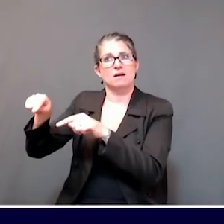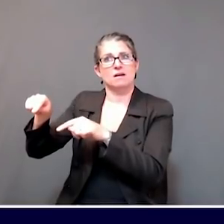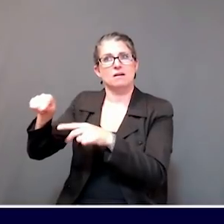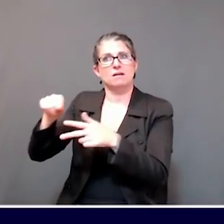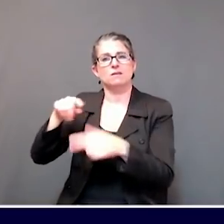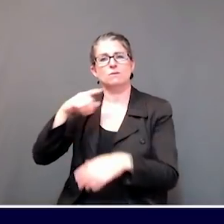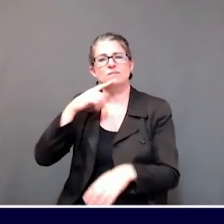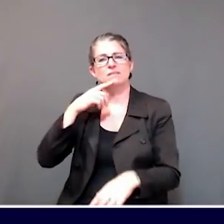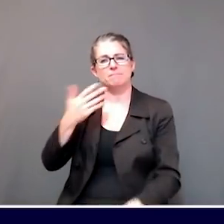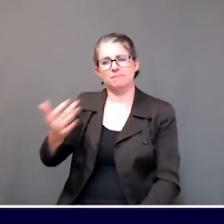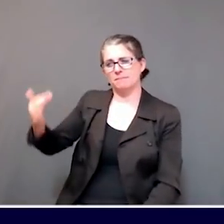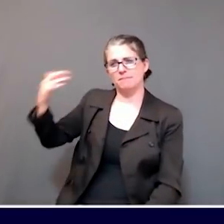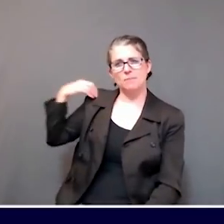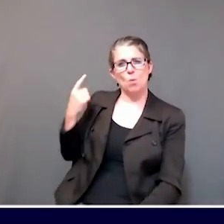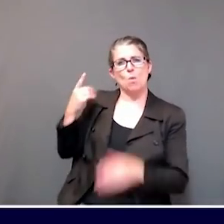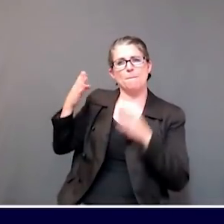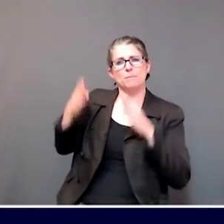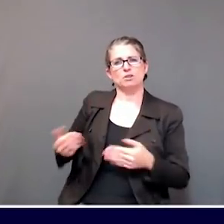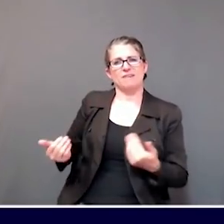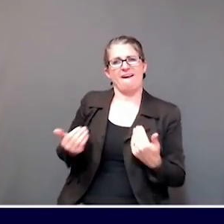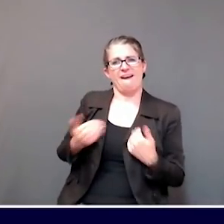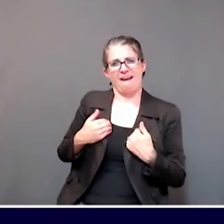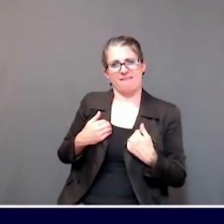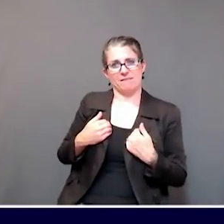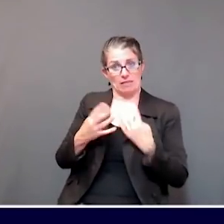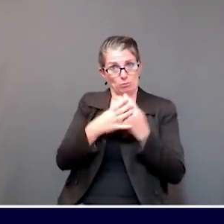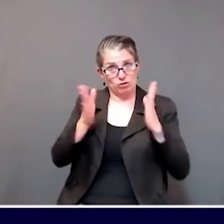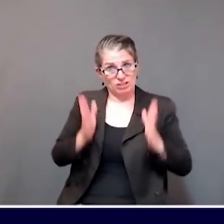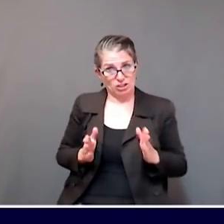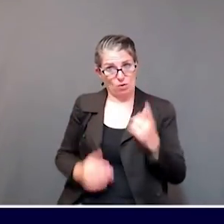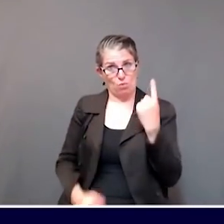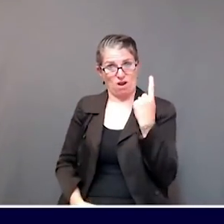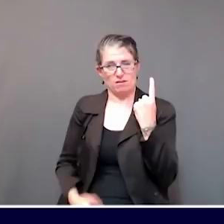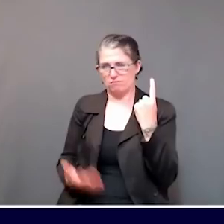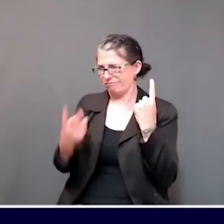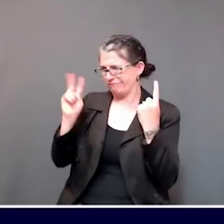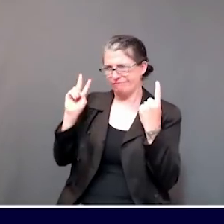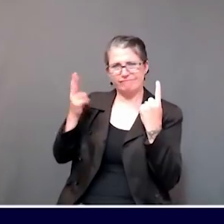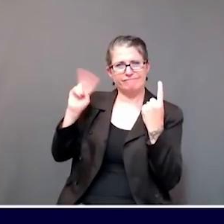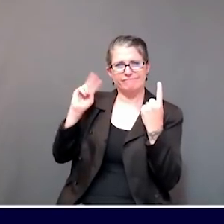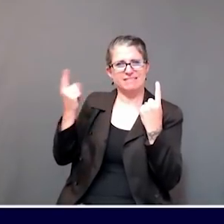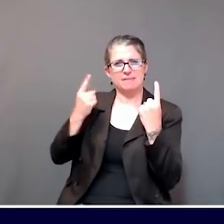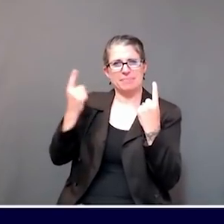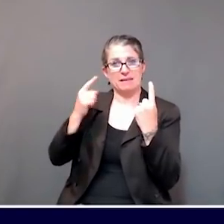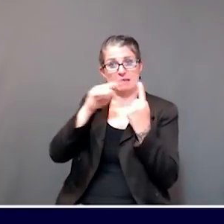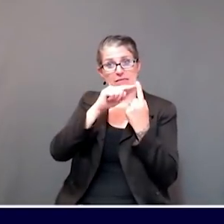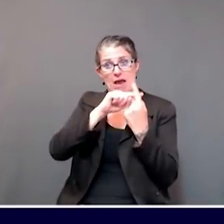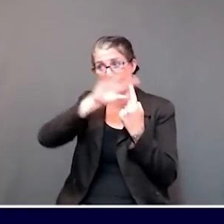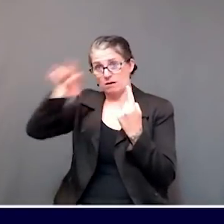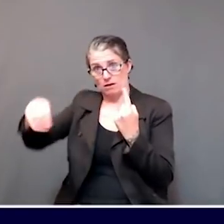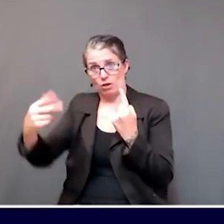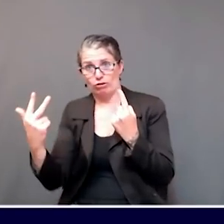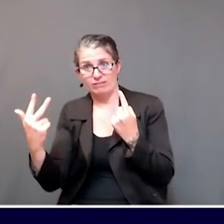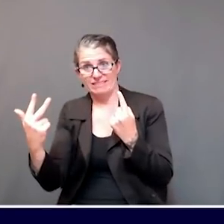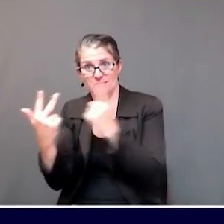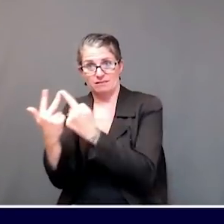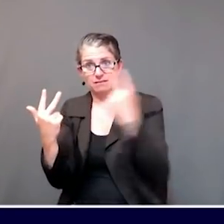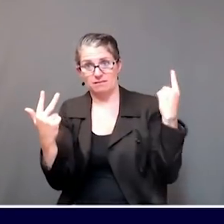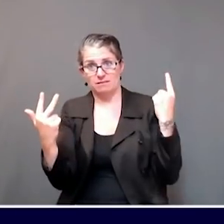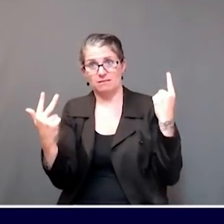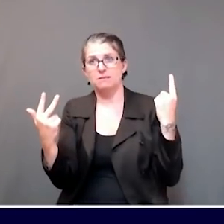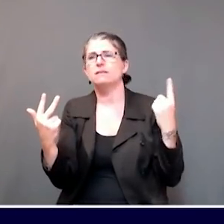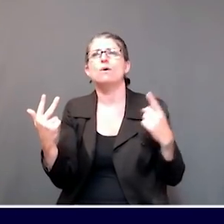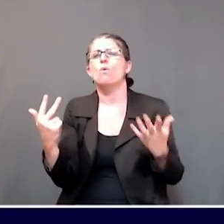the virus. And then just, can you give any more information on the breakdown of inmates versus staff who are in